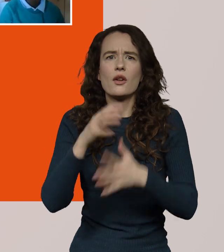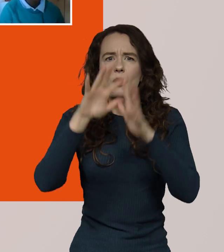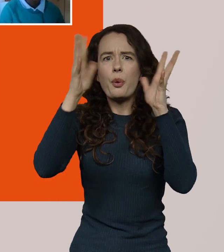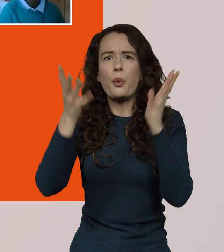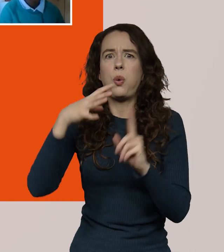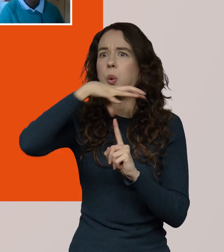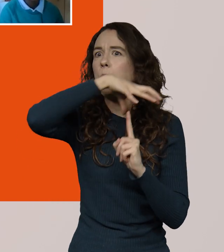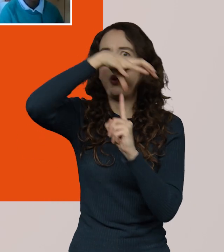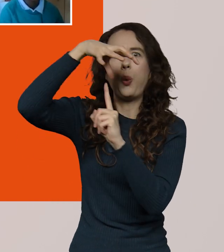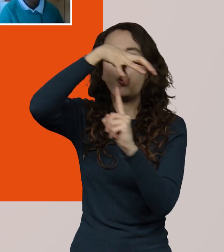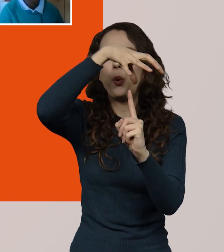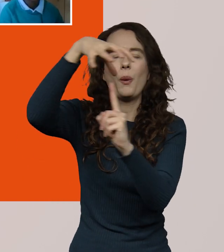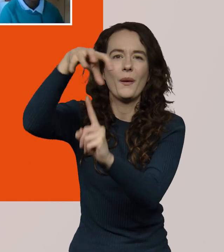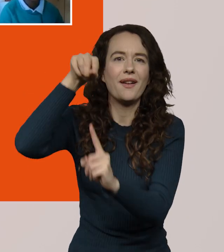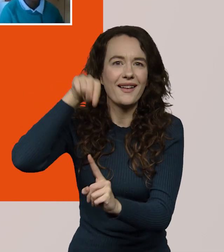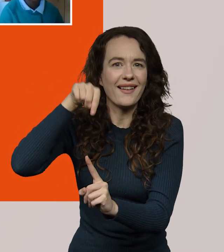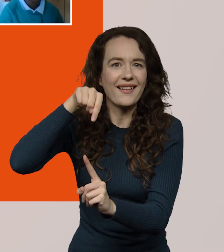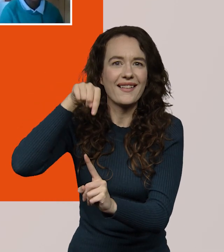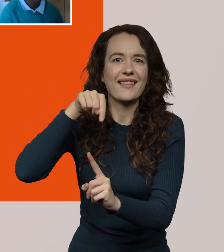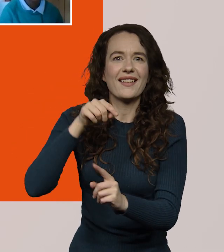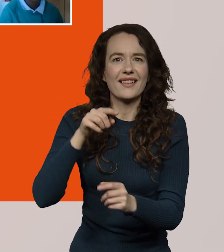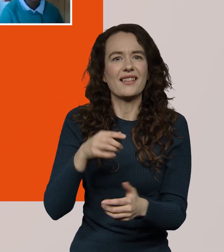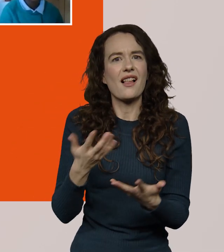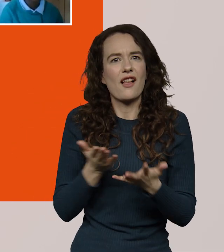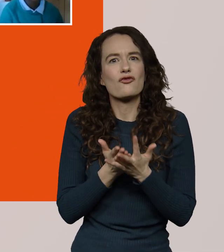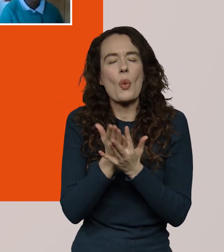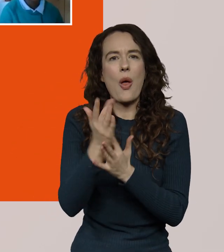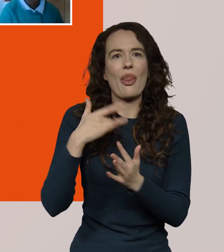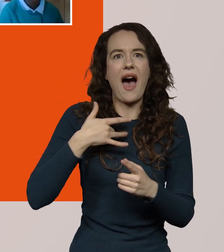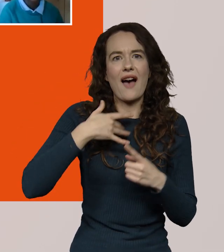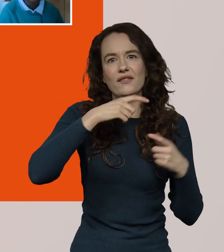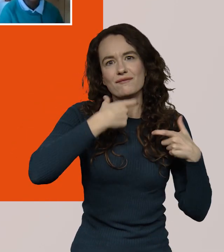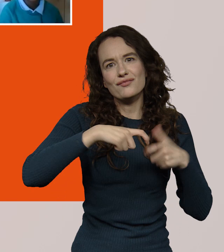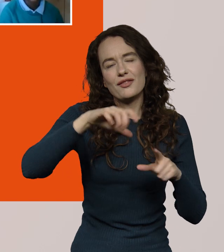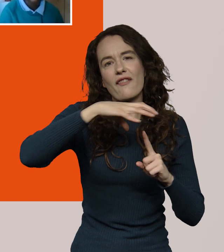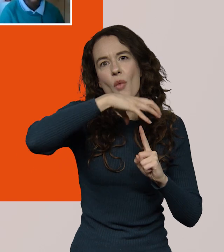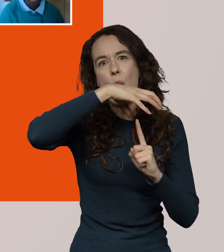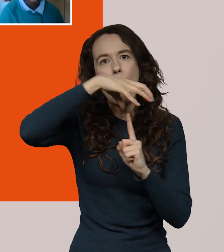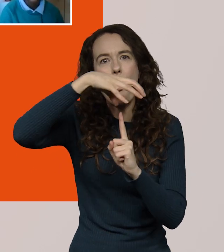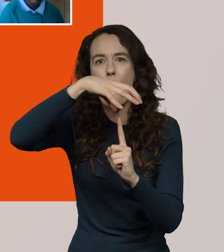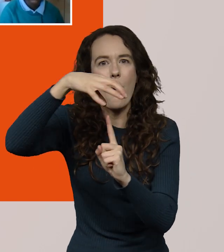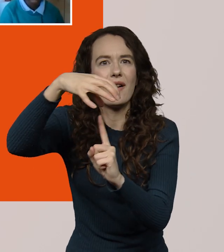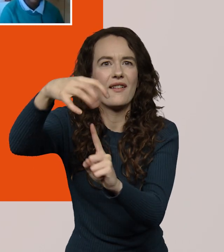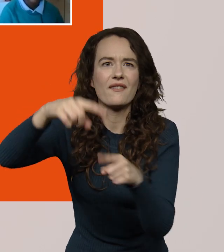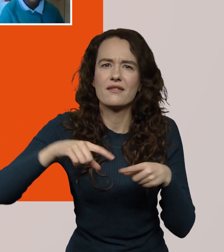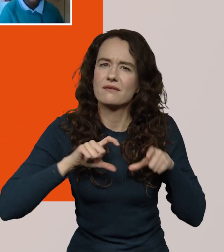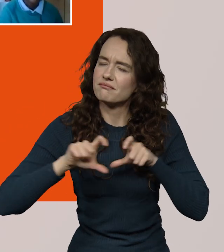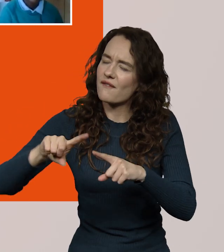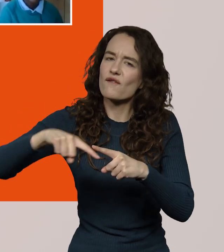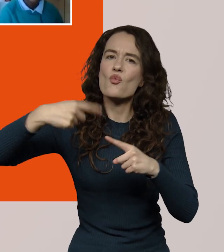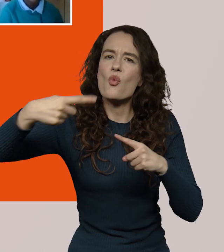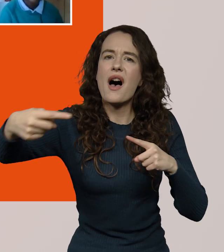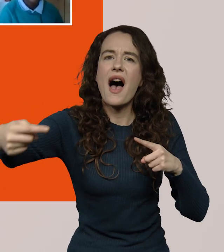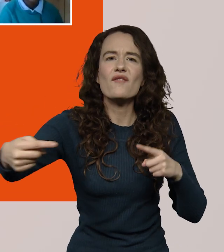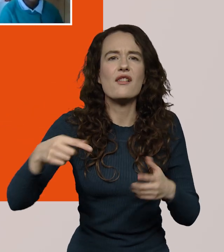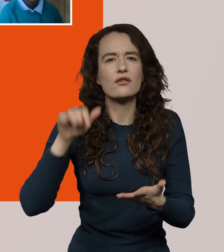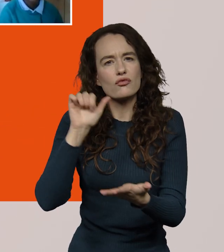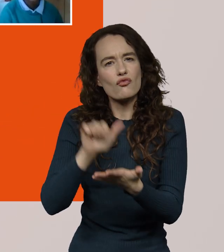there, because loads of us turn to our pets. That's so great. Well, you guys are clearly very lucky. You have loads